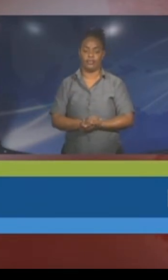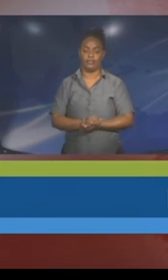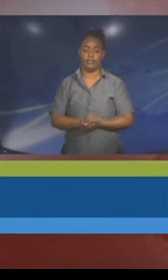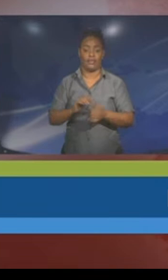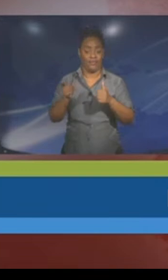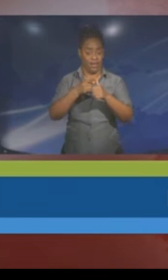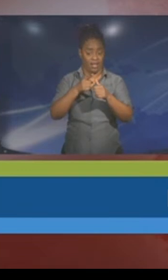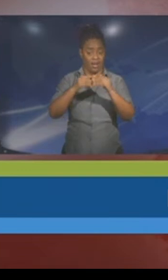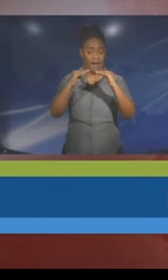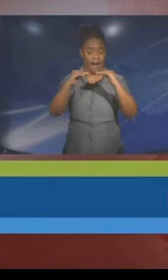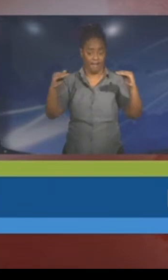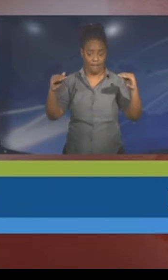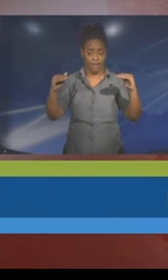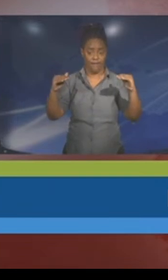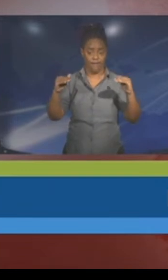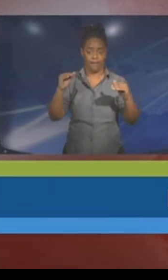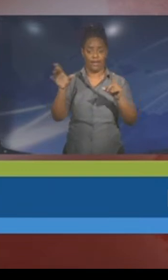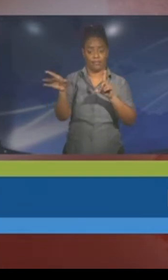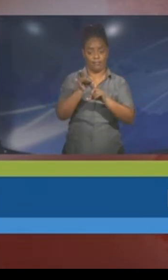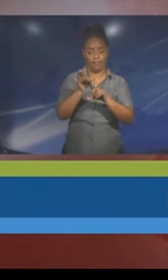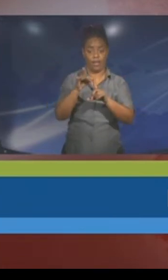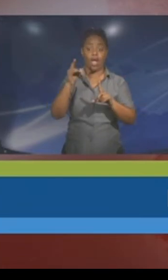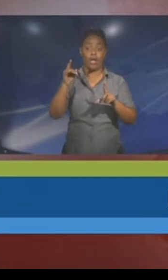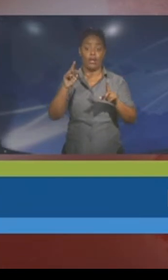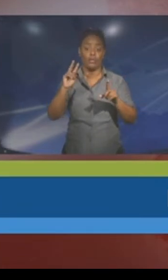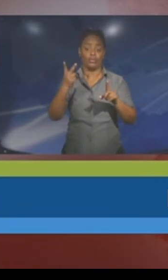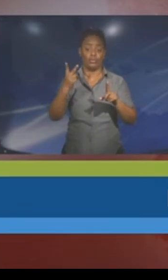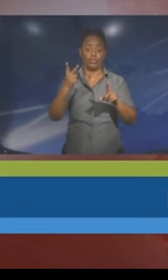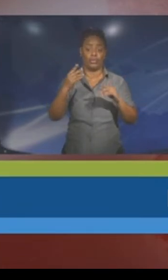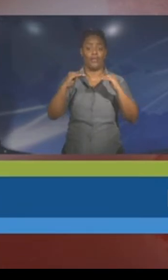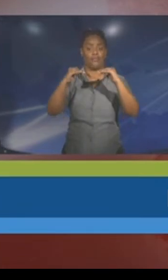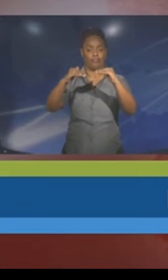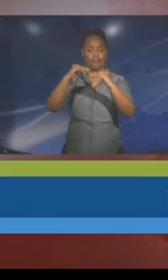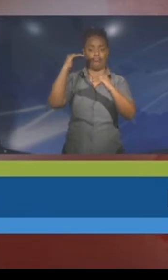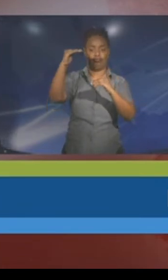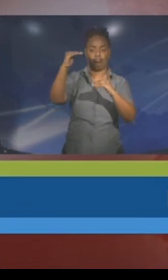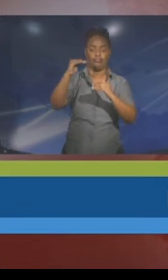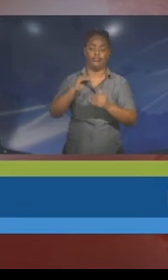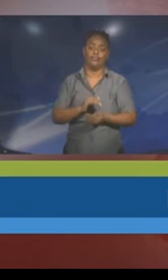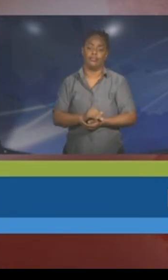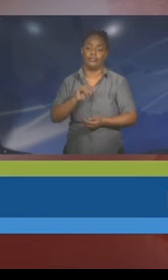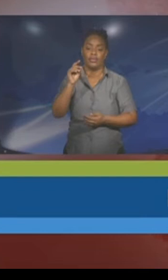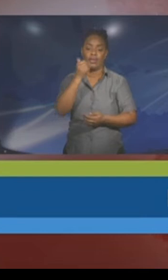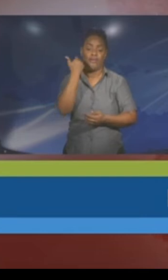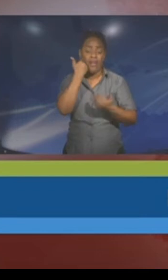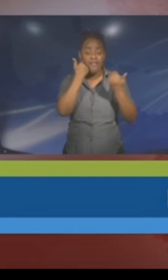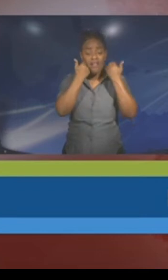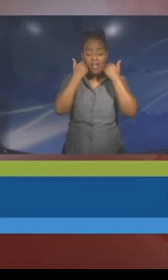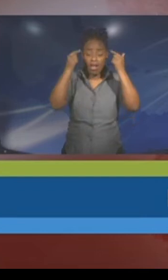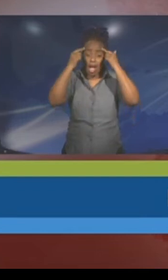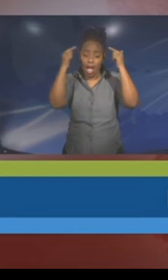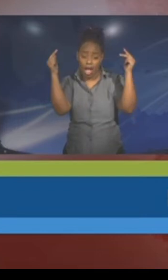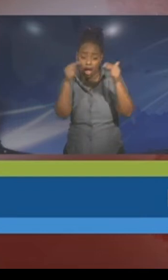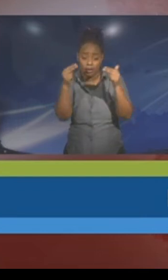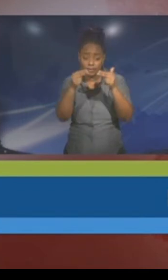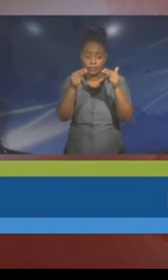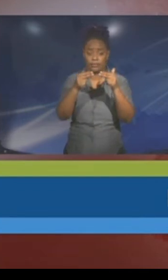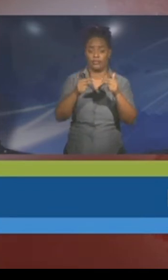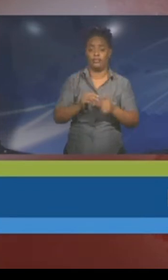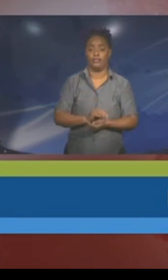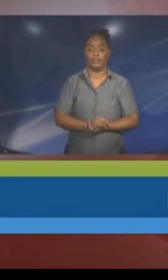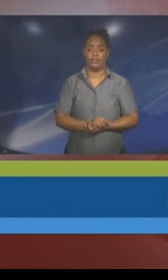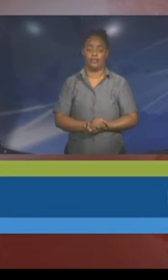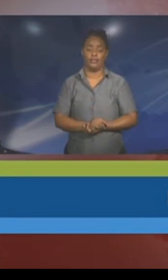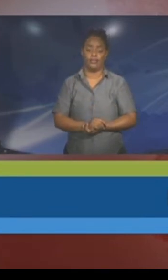of monkeypox would be divided into 2 phases. There would be a febrile stage followed by a phase of skin eruption or rash. So